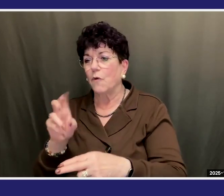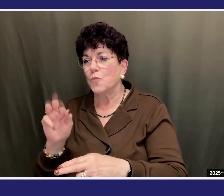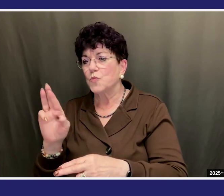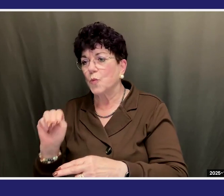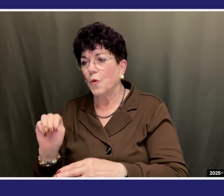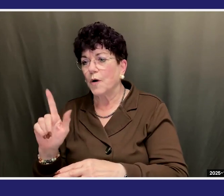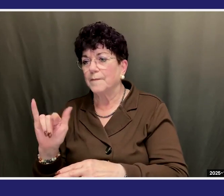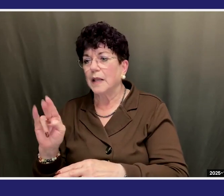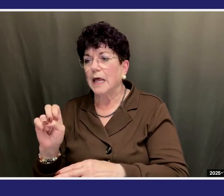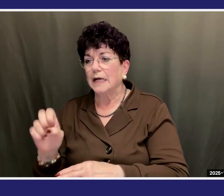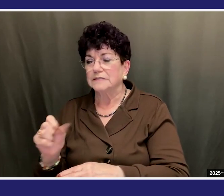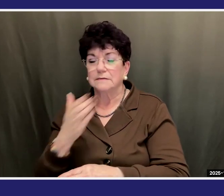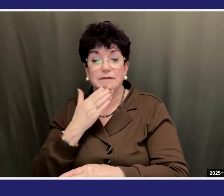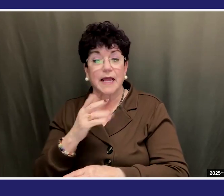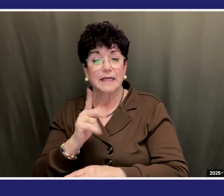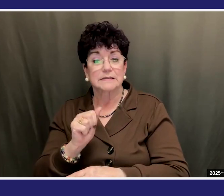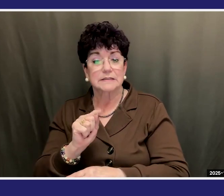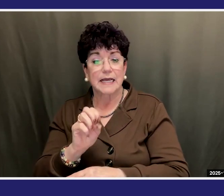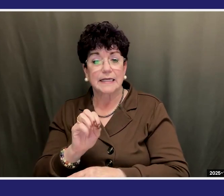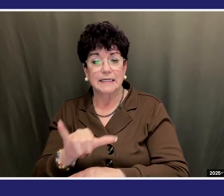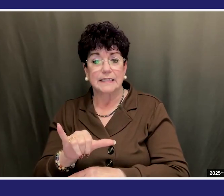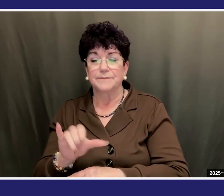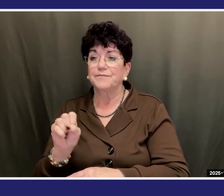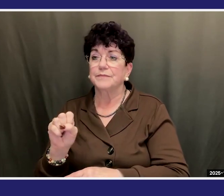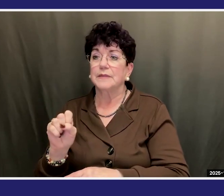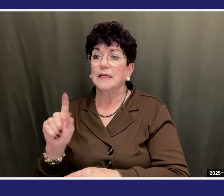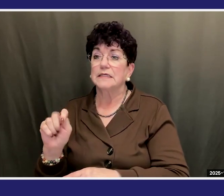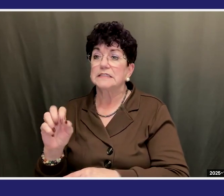Thank you, Katie. Stacy,